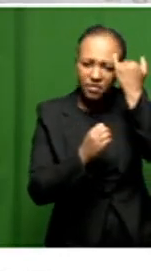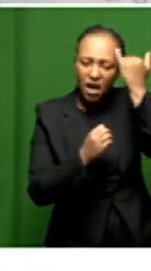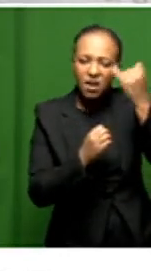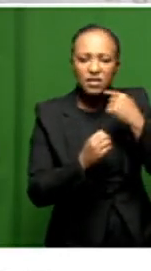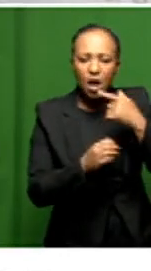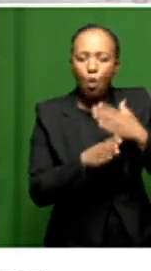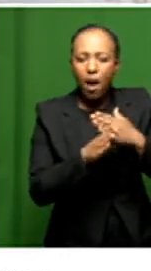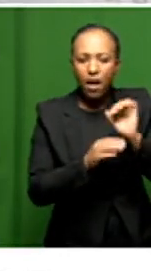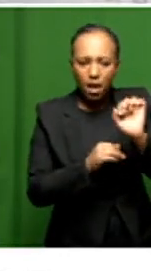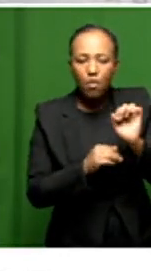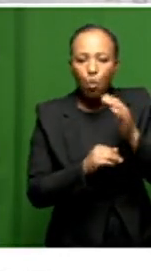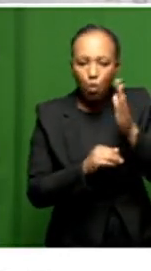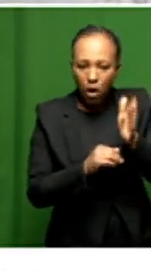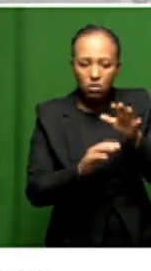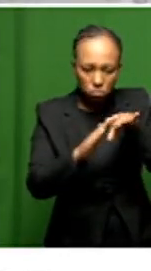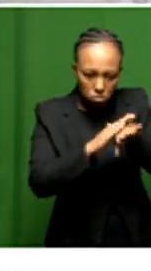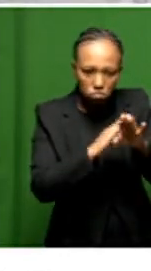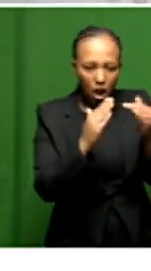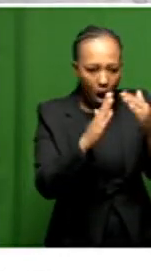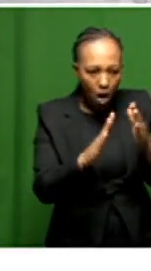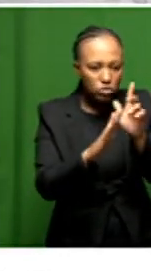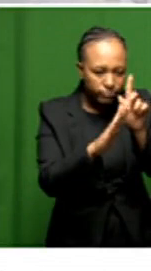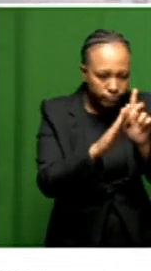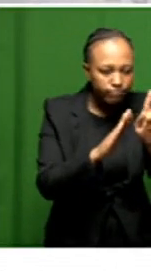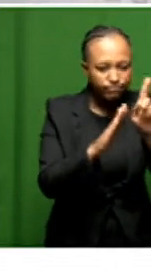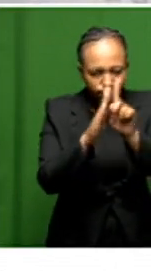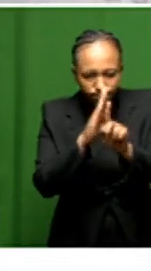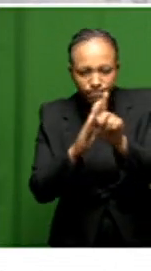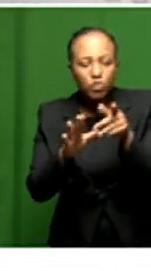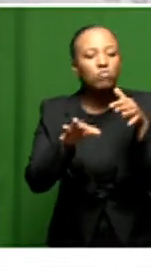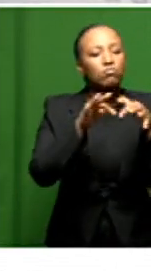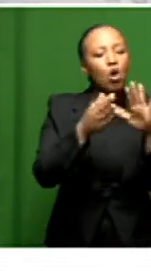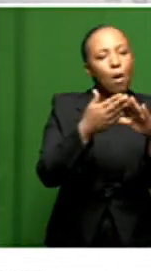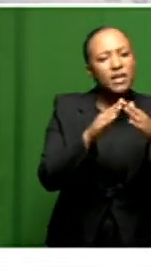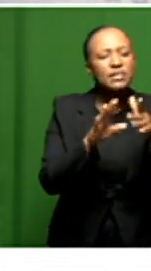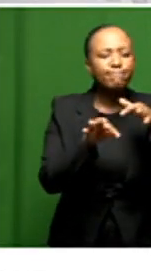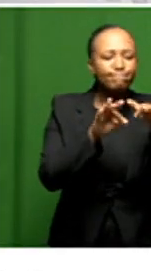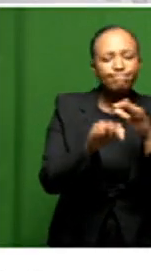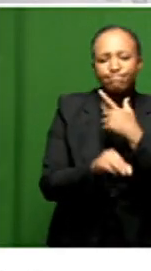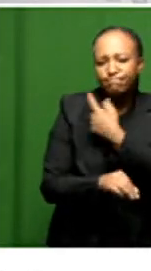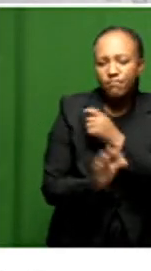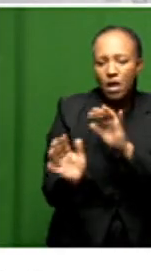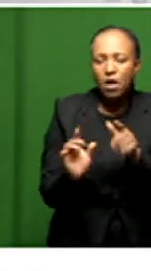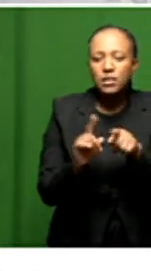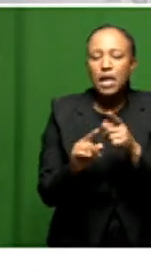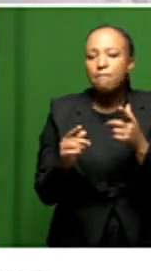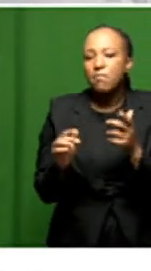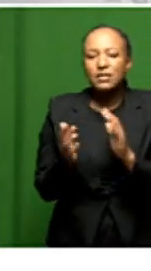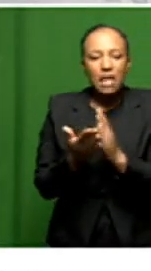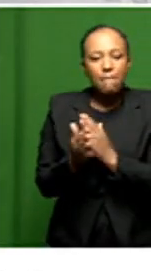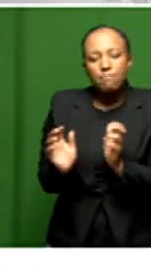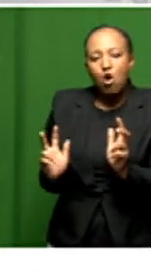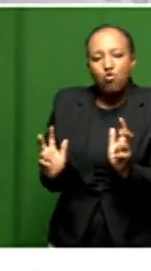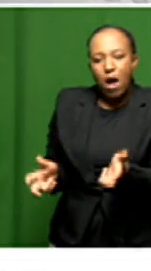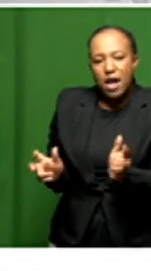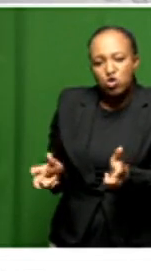go door to door, explaining to communities, or getting onto their local community radio station and